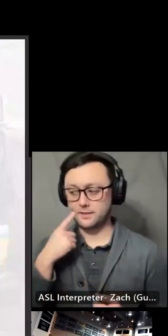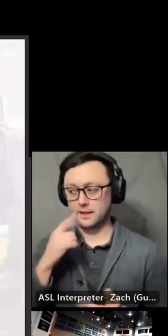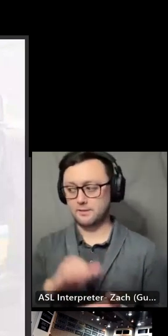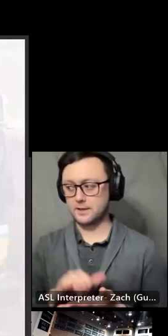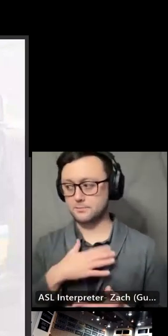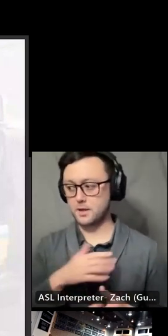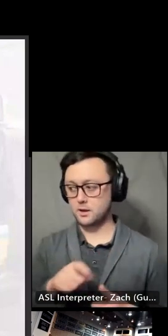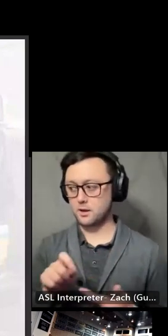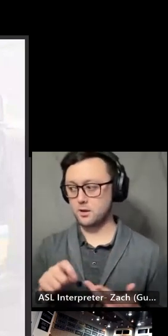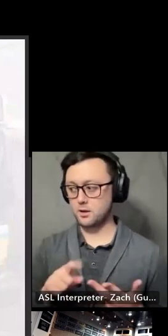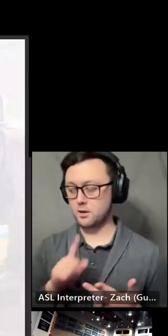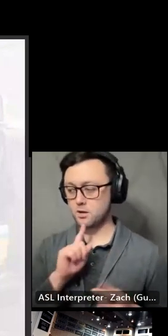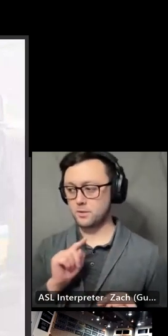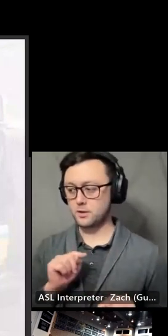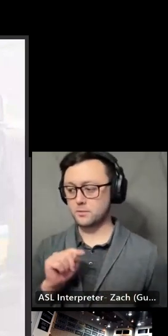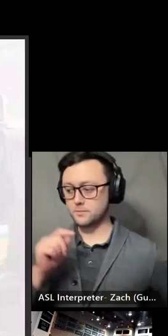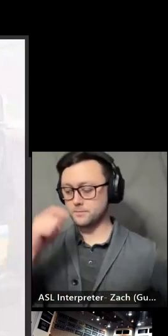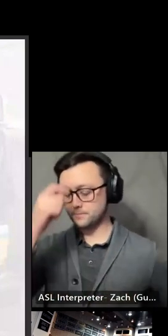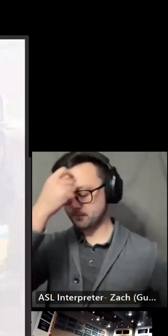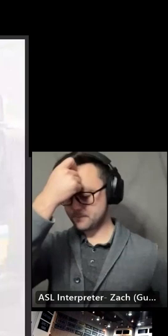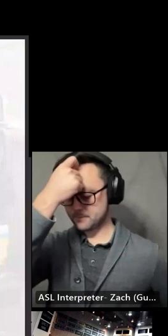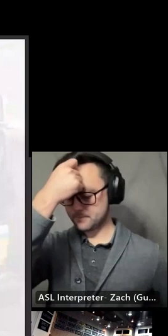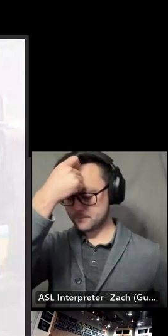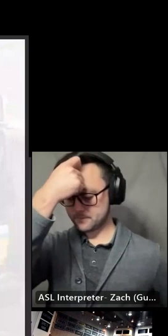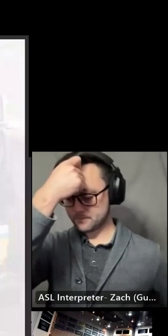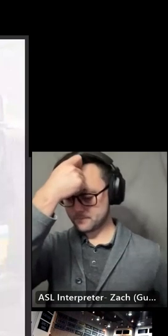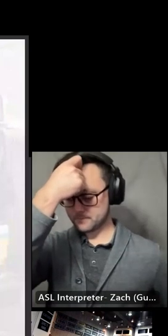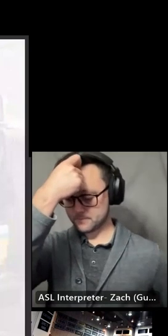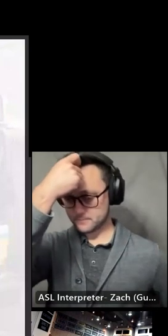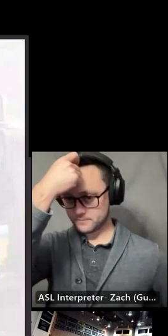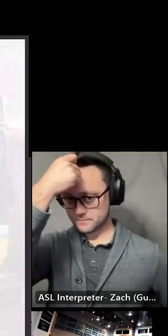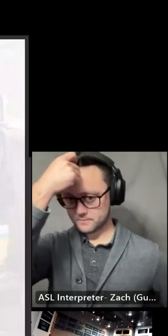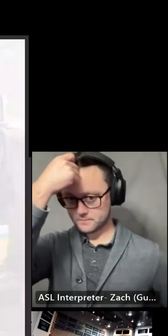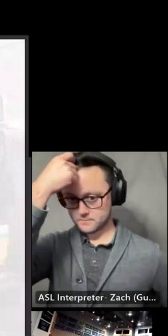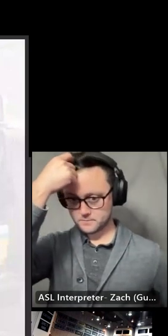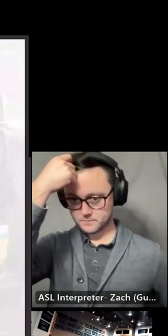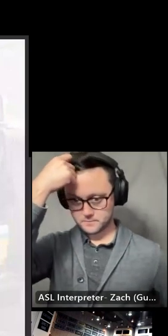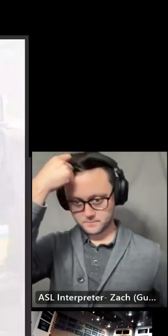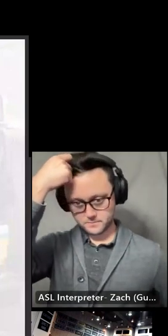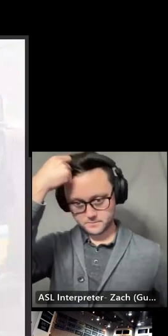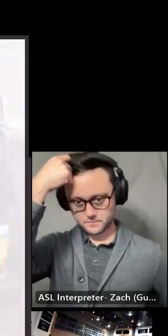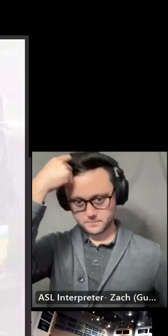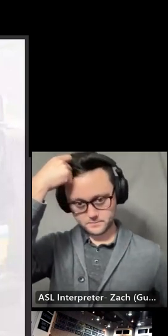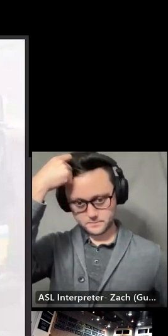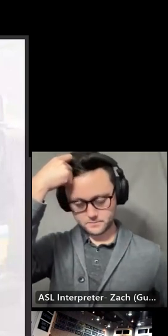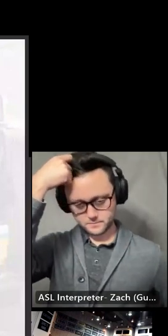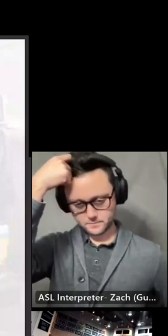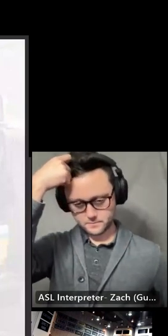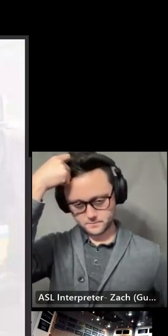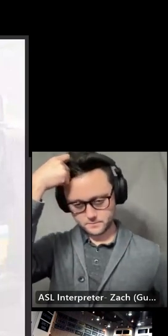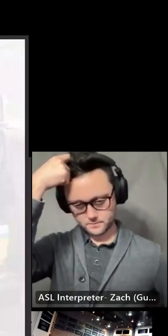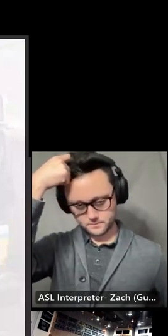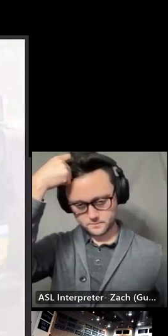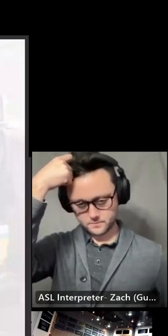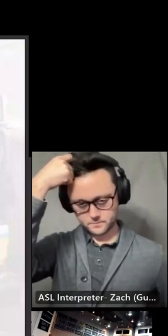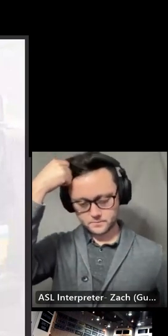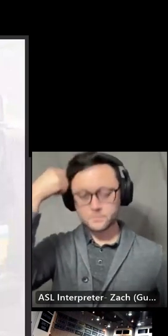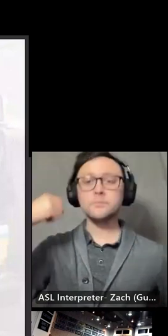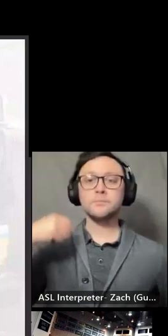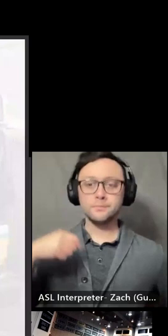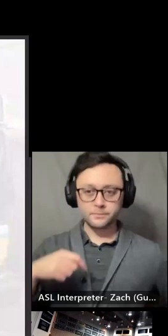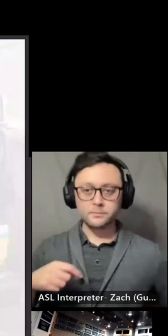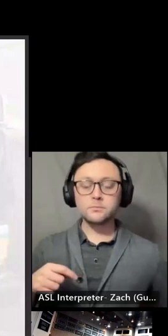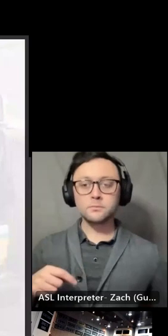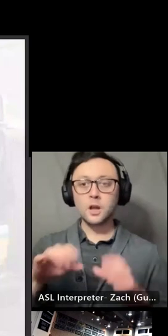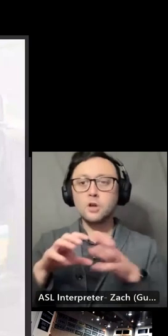done. The comments about a small group having outsized influence. I just want to underscore what